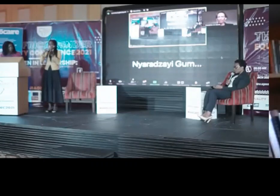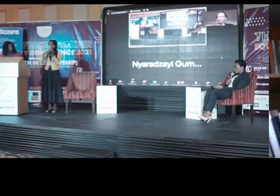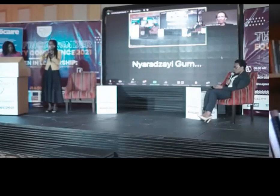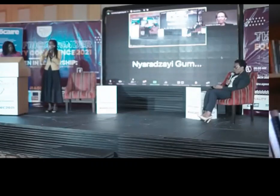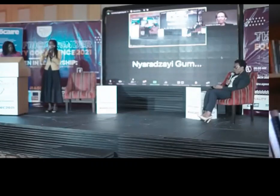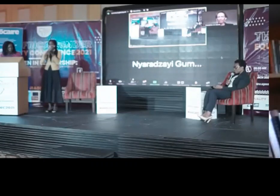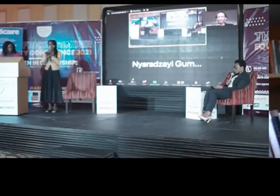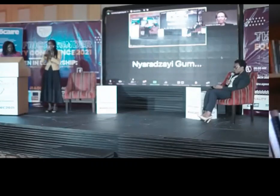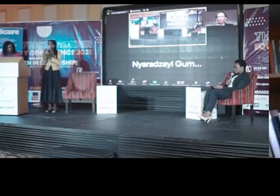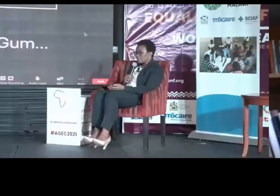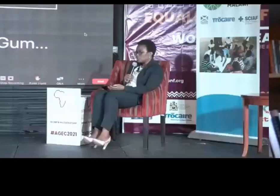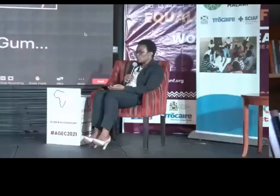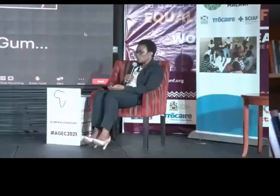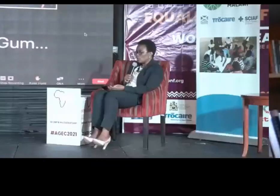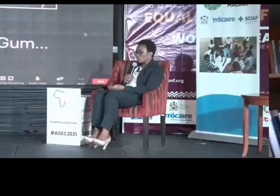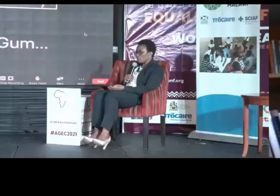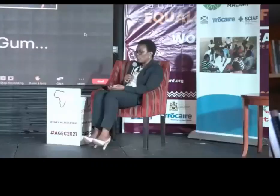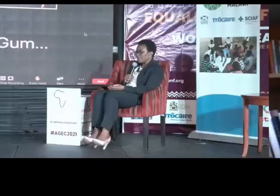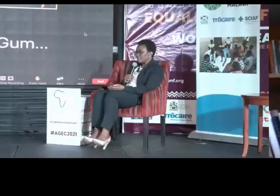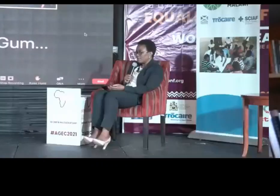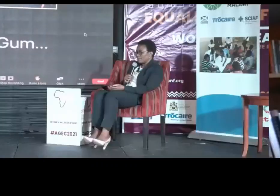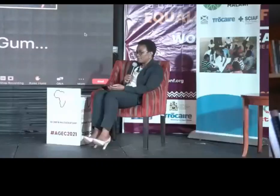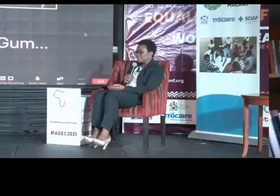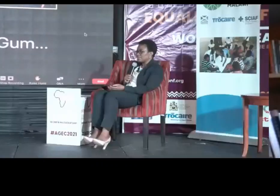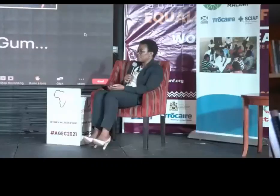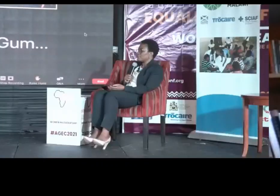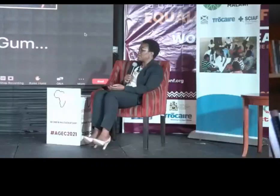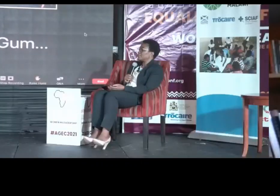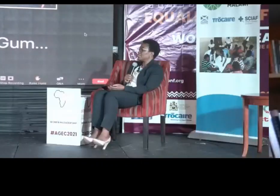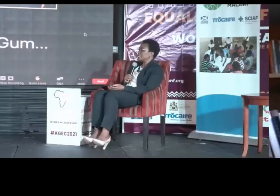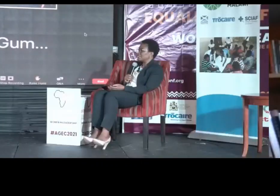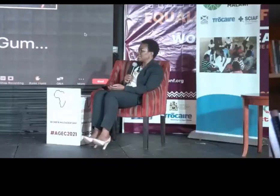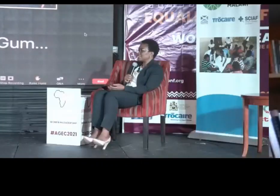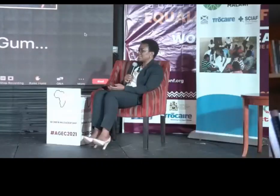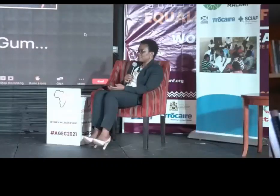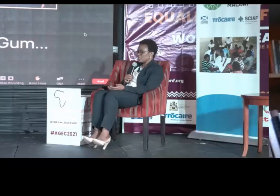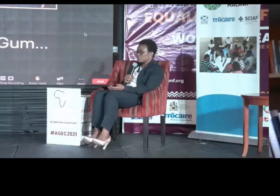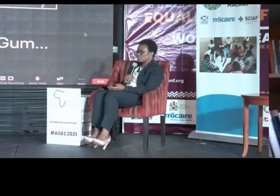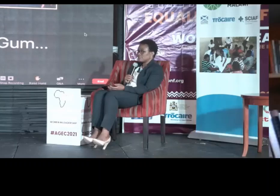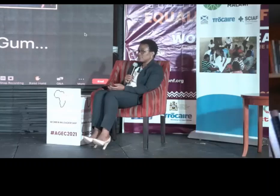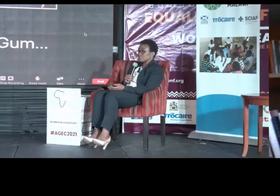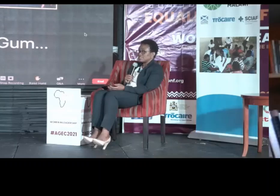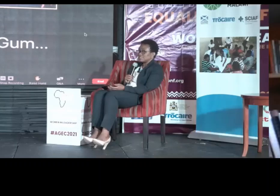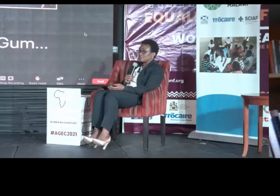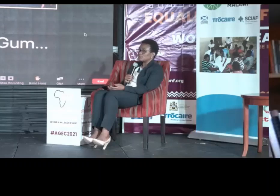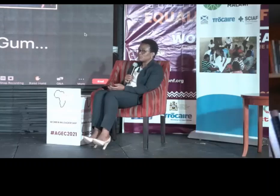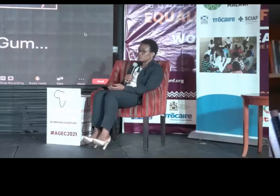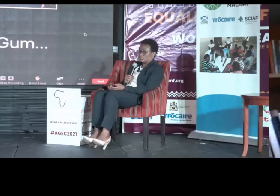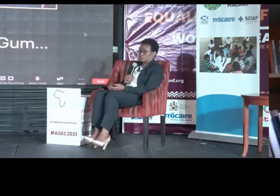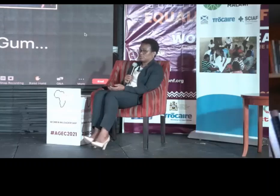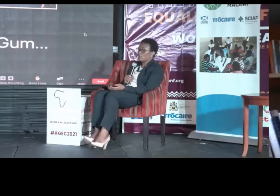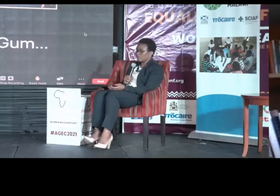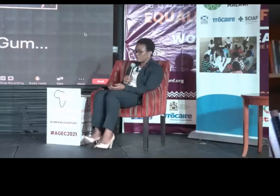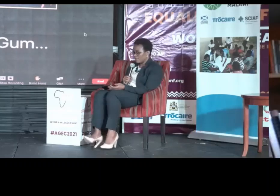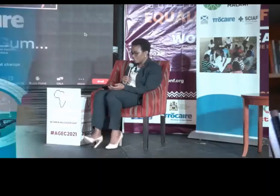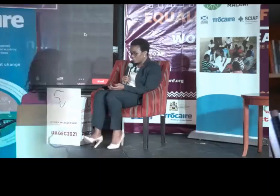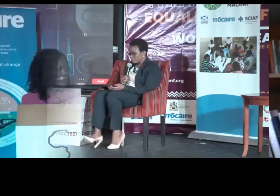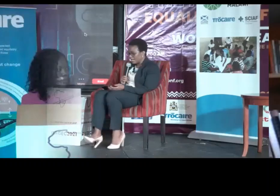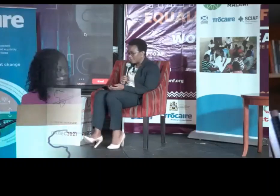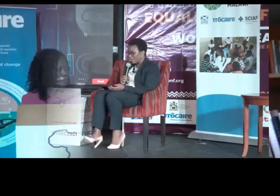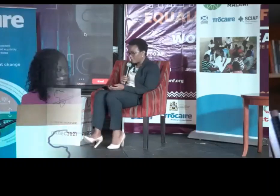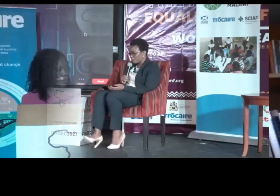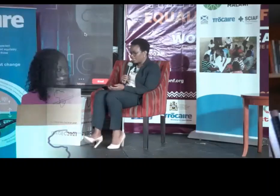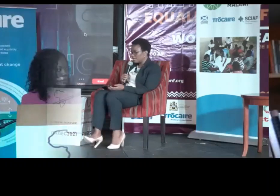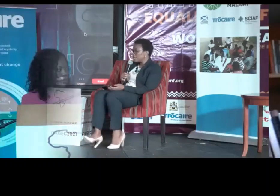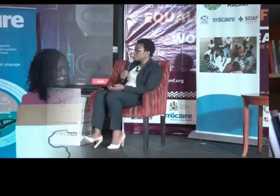bills to be passed. So whenever we are meeting the parliamentarians, as I mentioned, 70% of smallholder farmers in